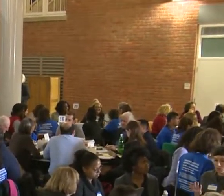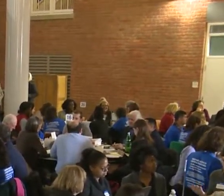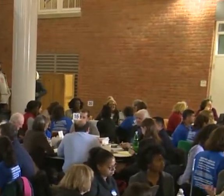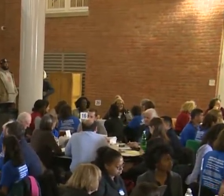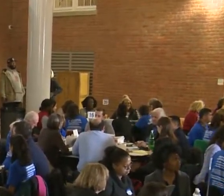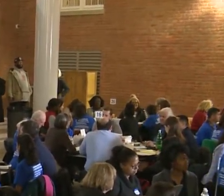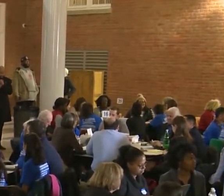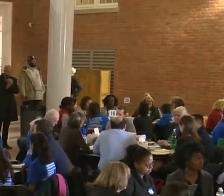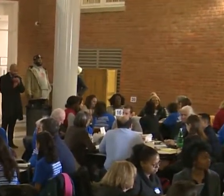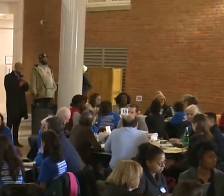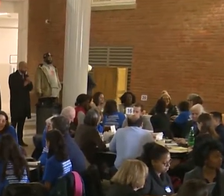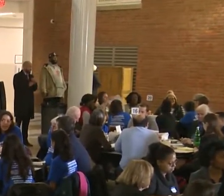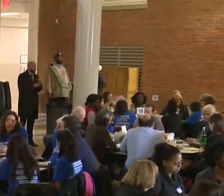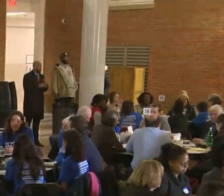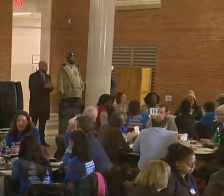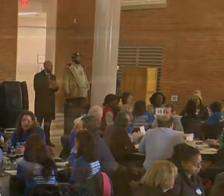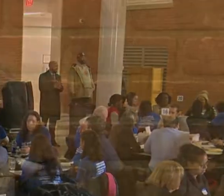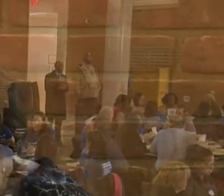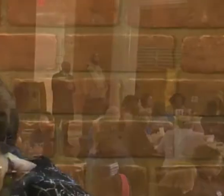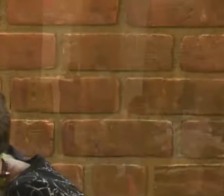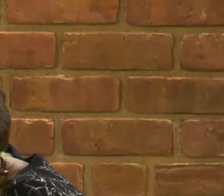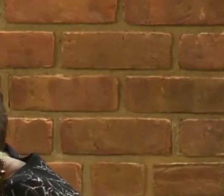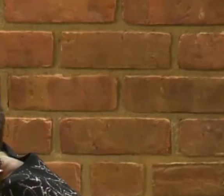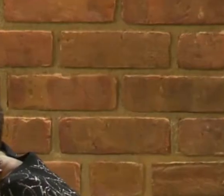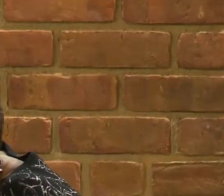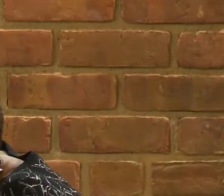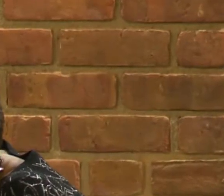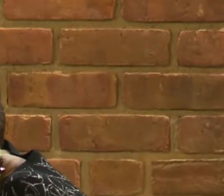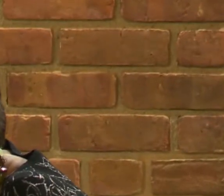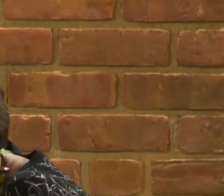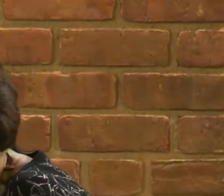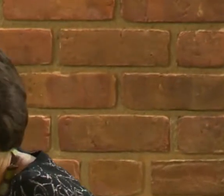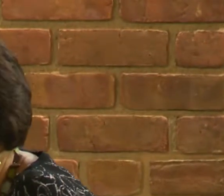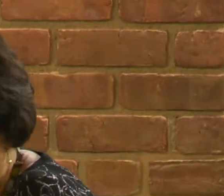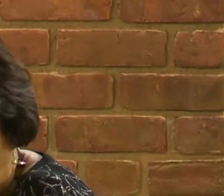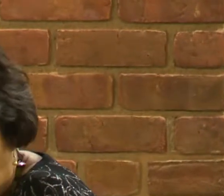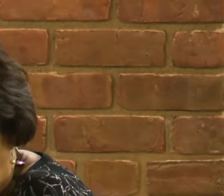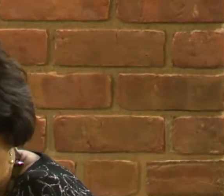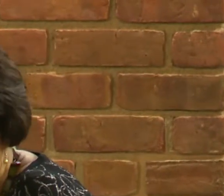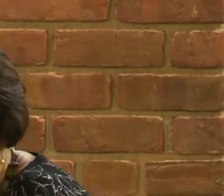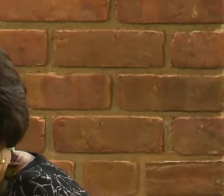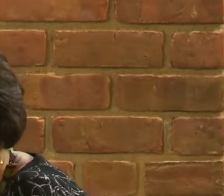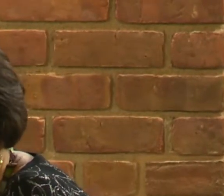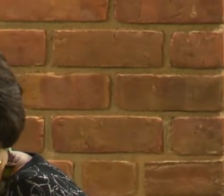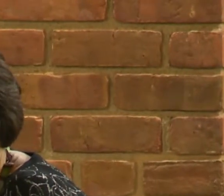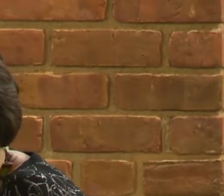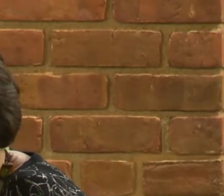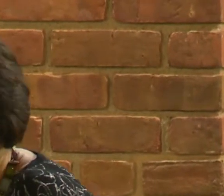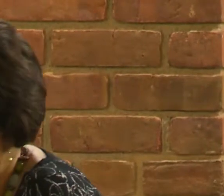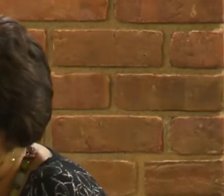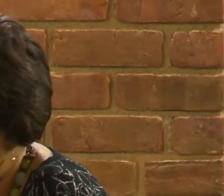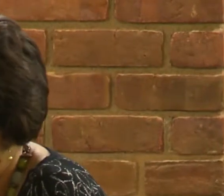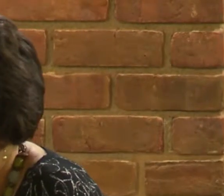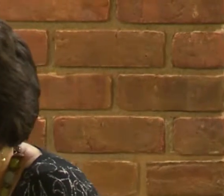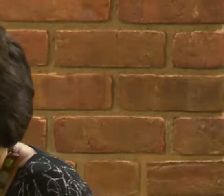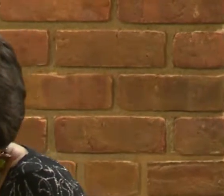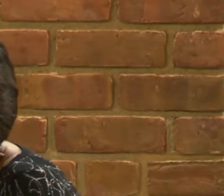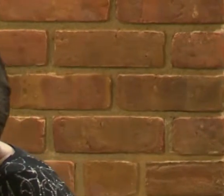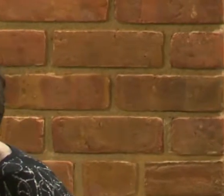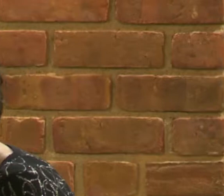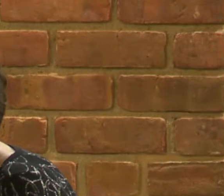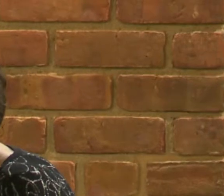investment happening within social emotional learning and trauma. Got one location and is looking to start another location. Those are the